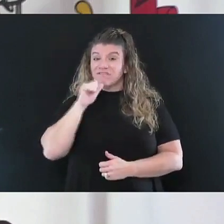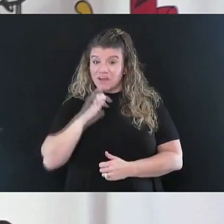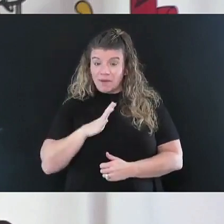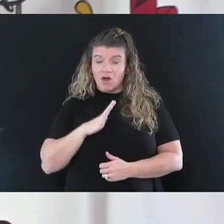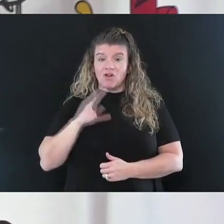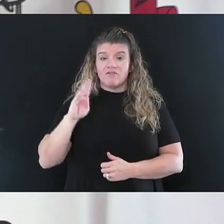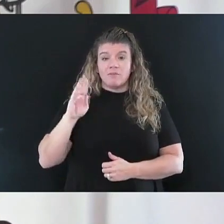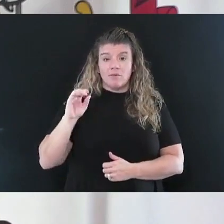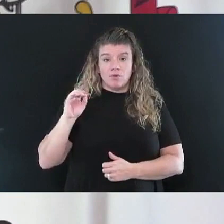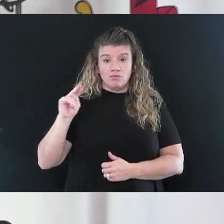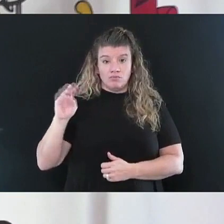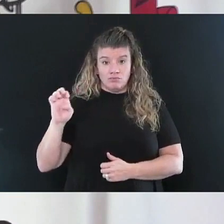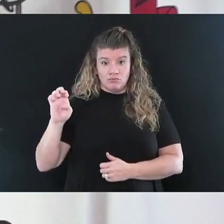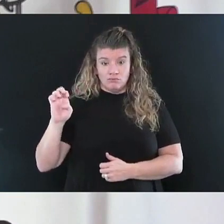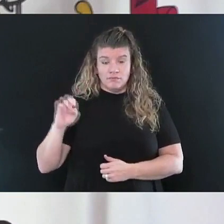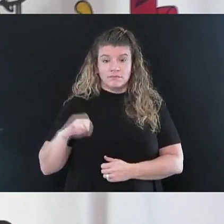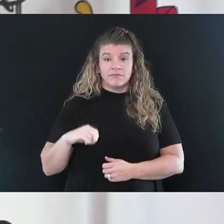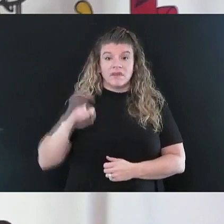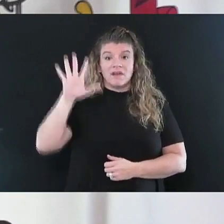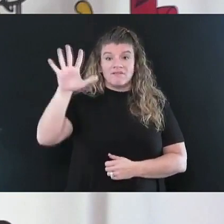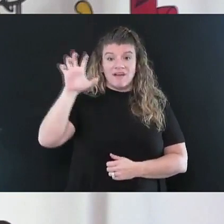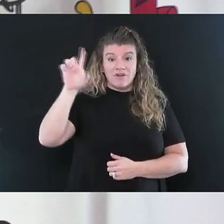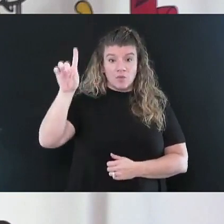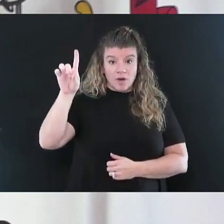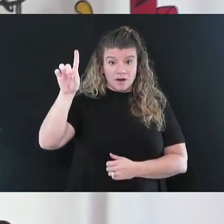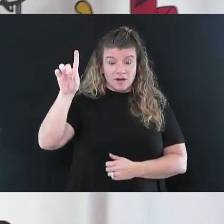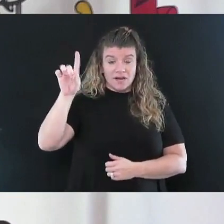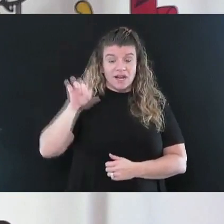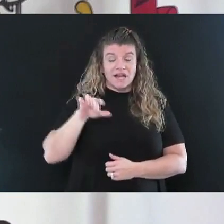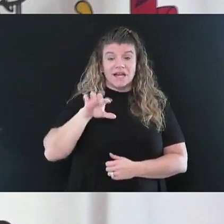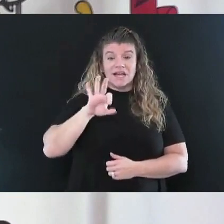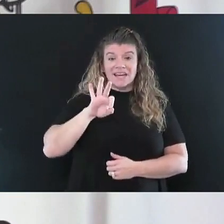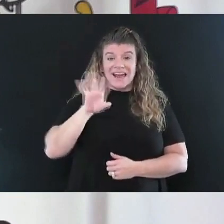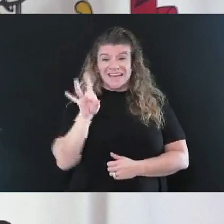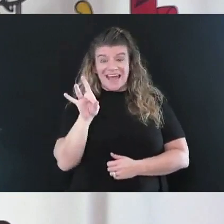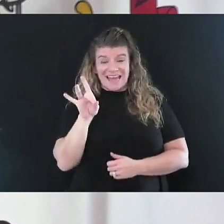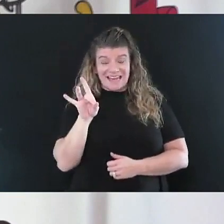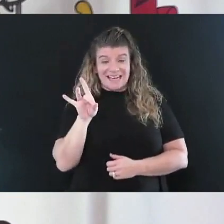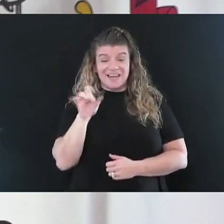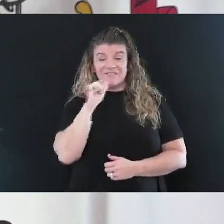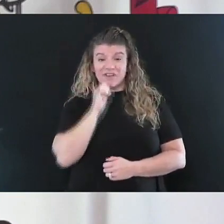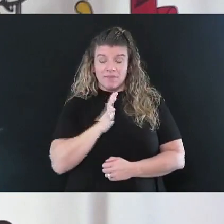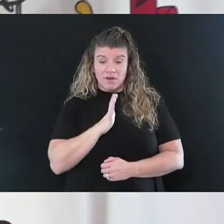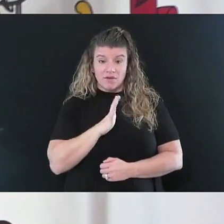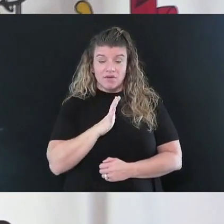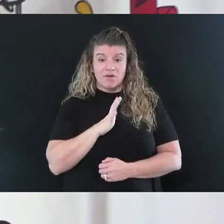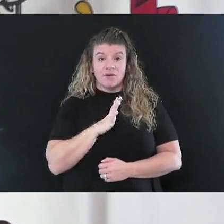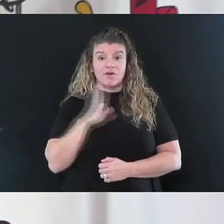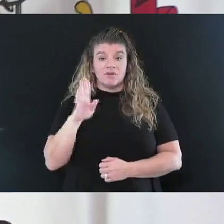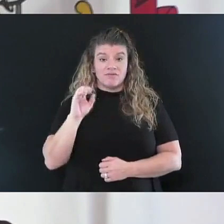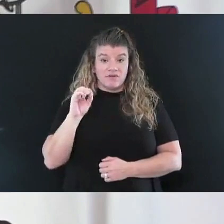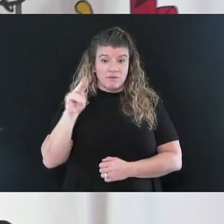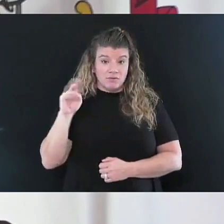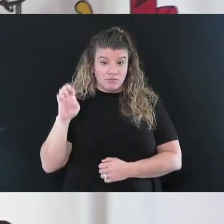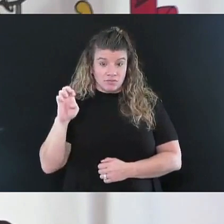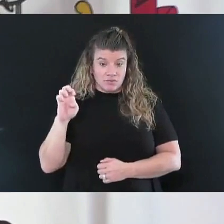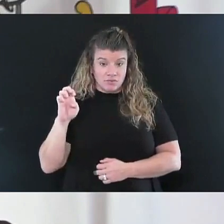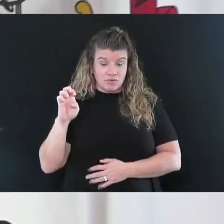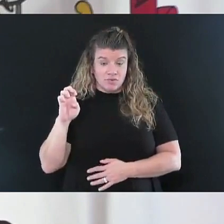Boone County. Our 501st death is a 98-year-old female from Boone County.